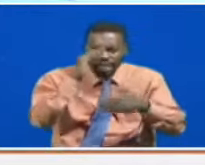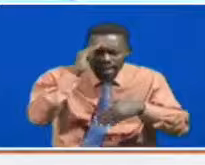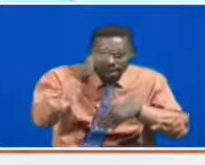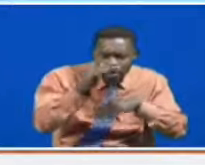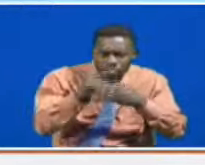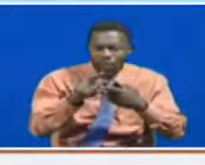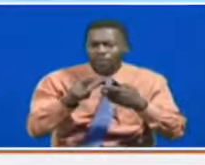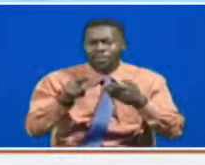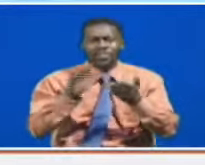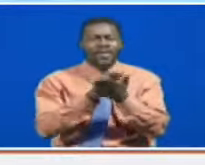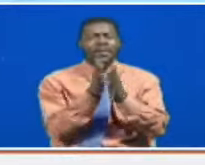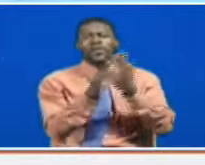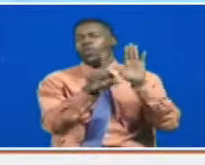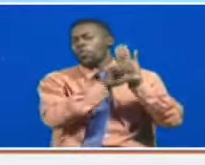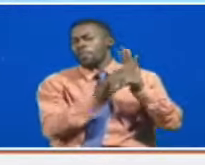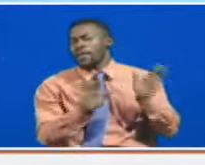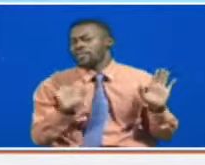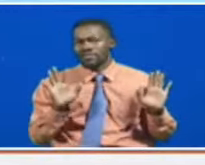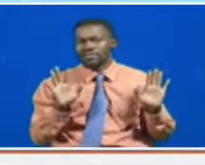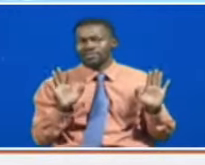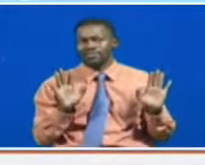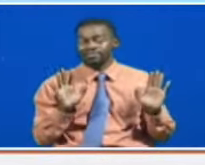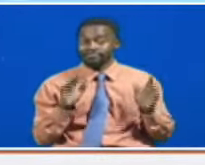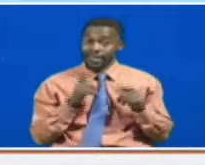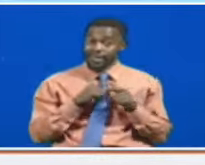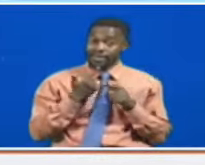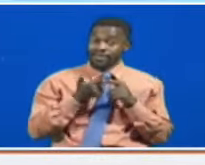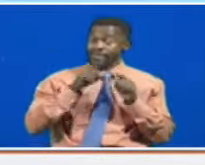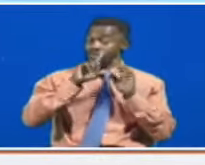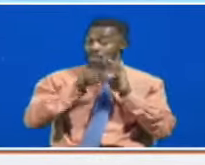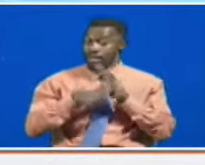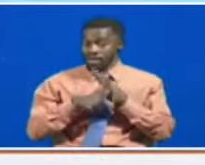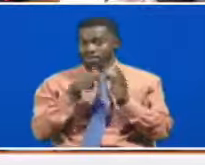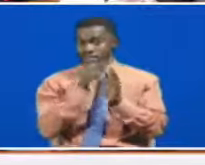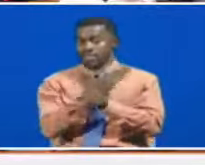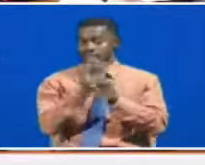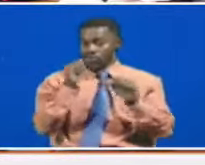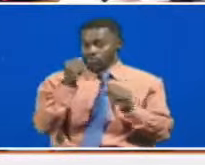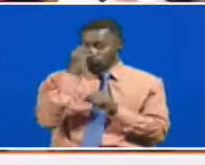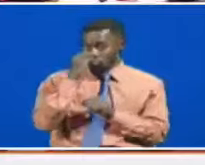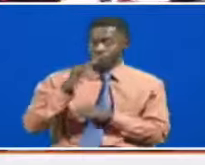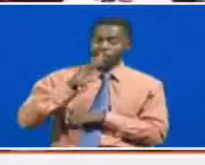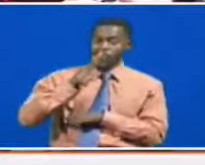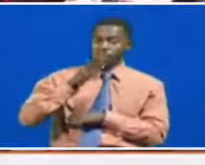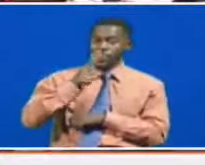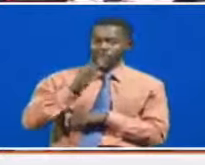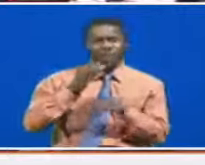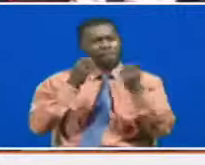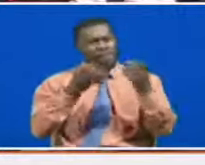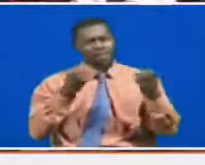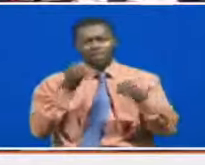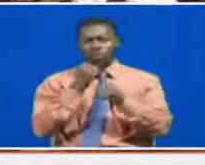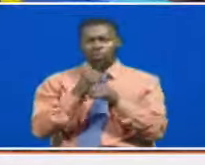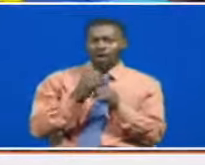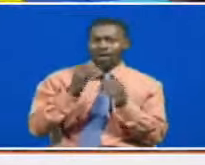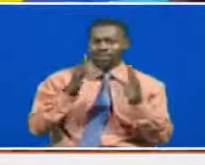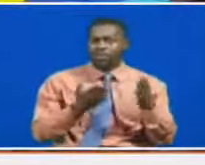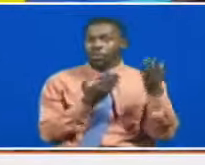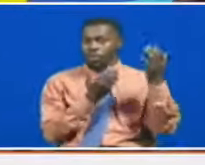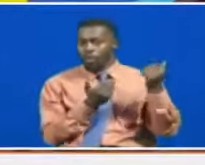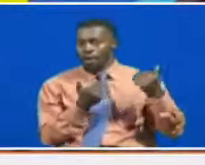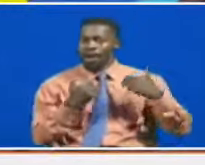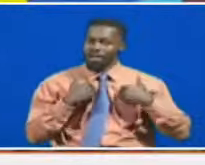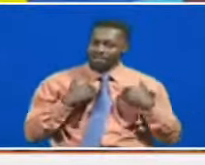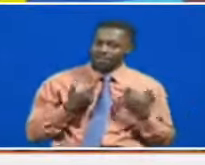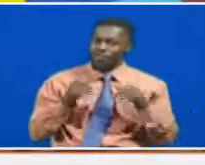law. Then came the man of the moment, President William Ruto, with many workers hoping for an announcement of